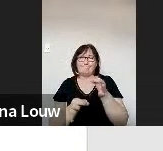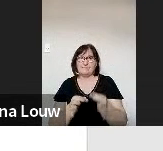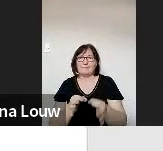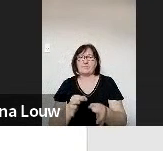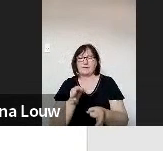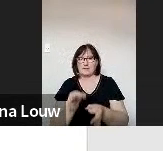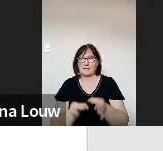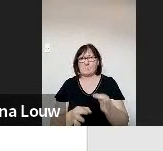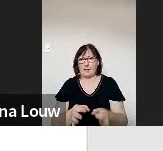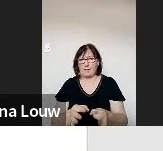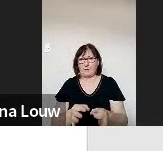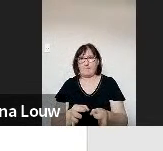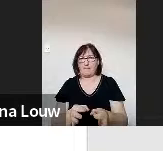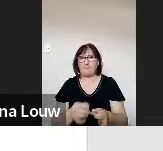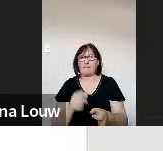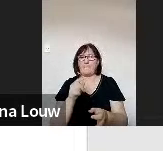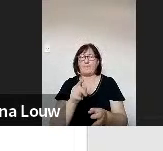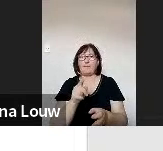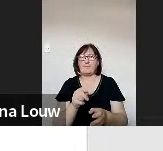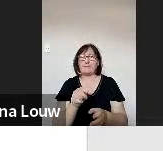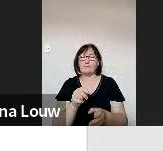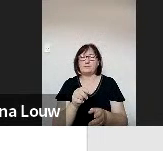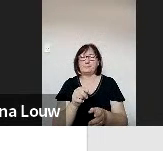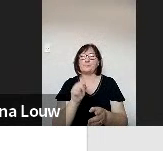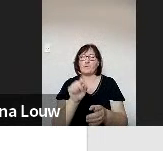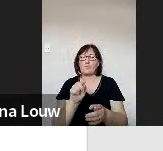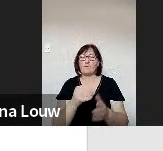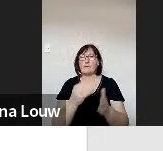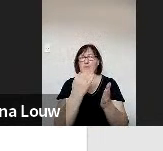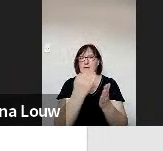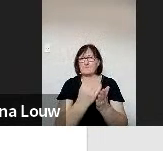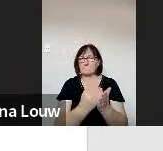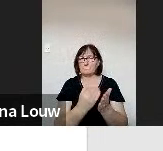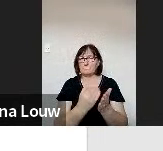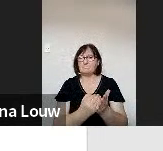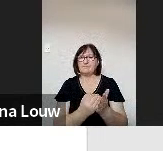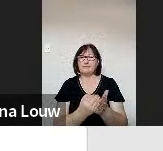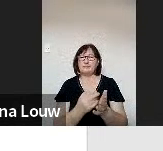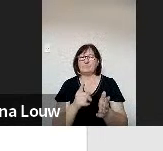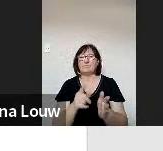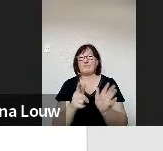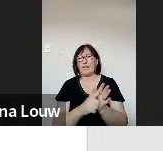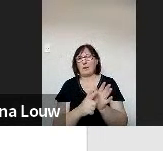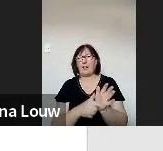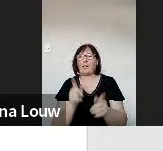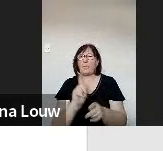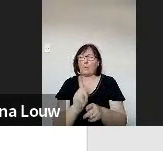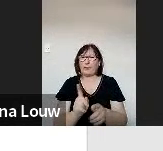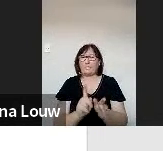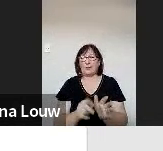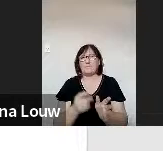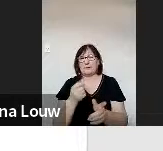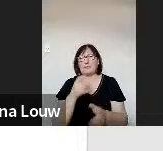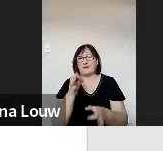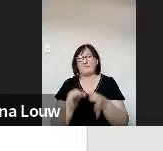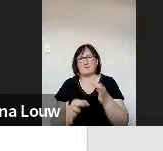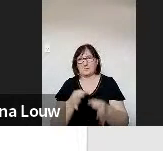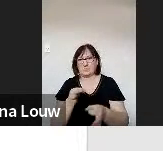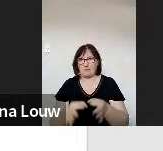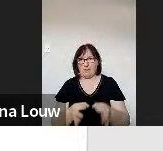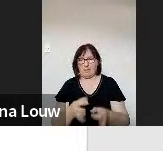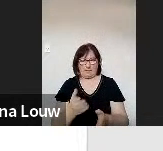the extent of the scope of the sections or the legal basis provided by the sections,